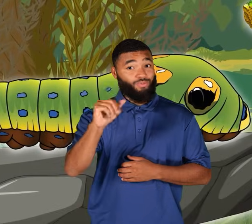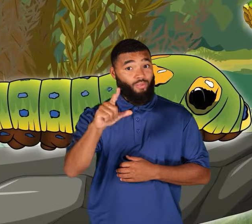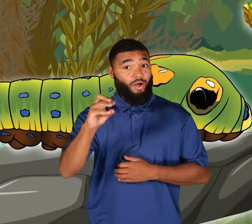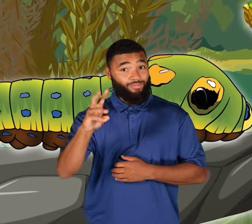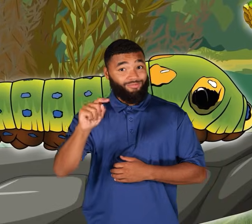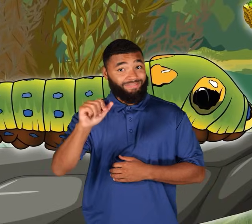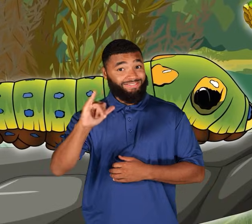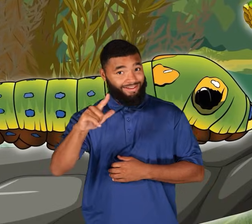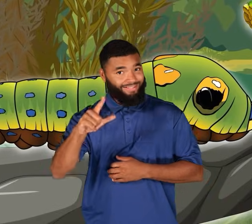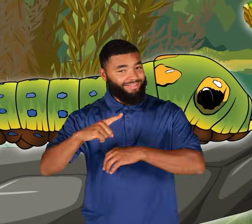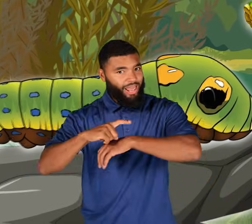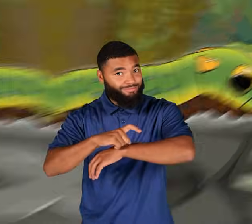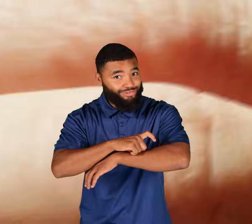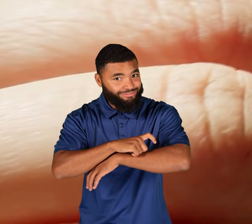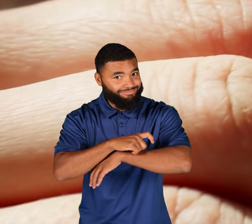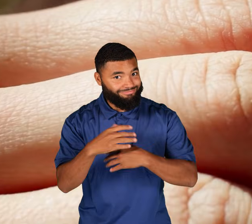Spicebush Swallowtail caterpillars.